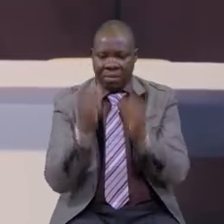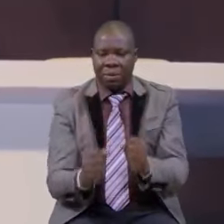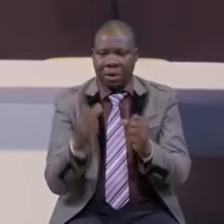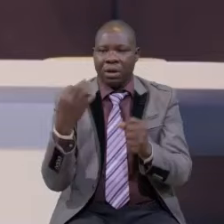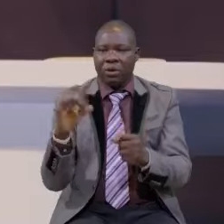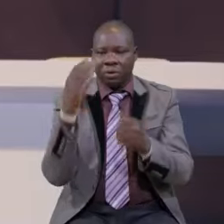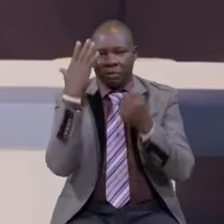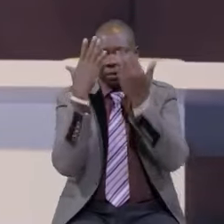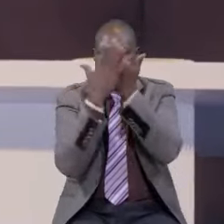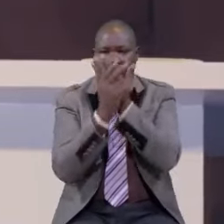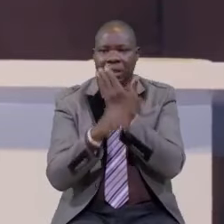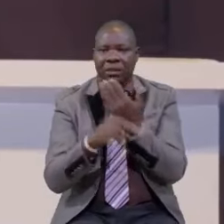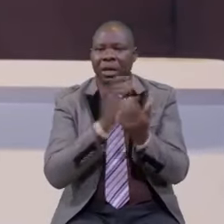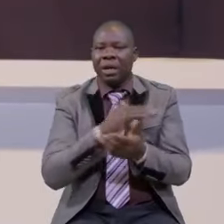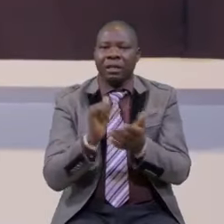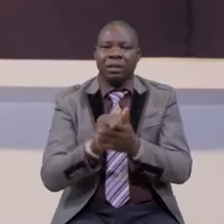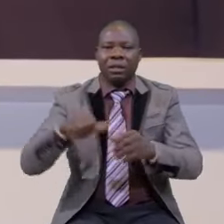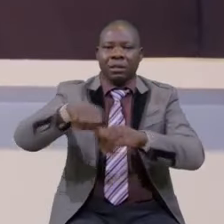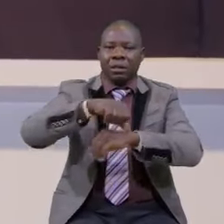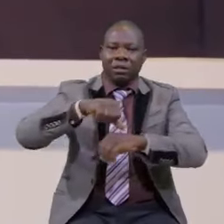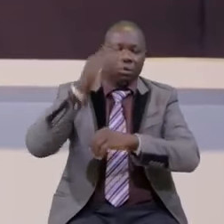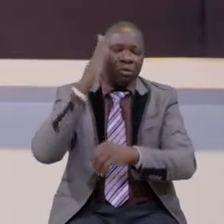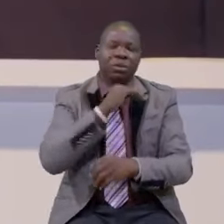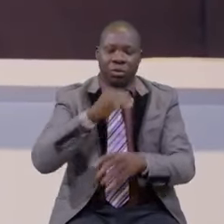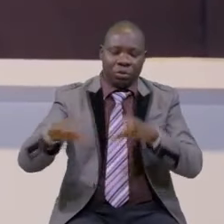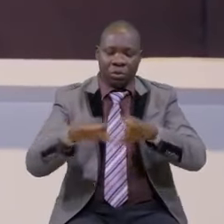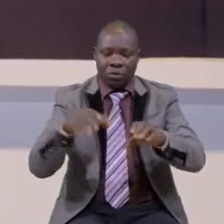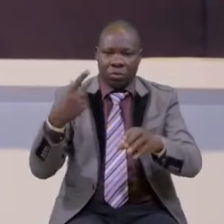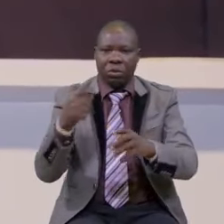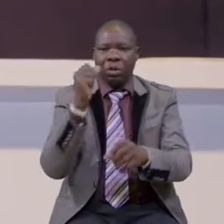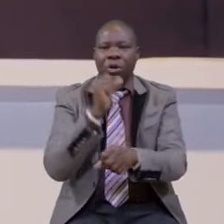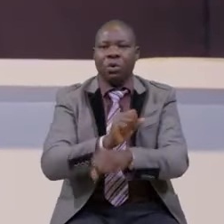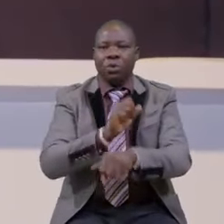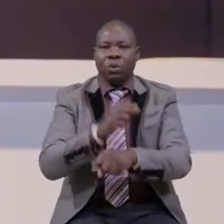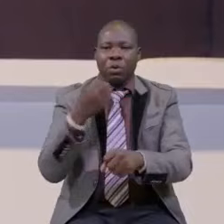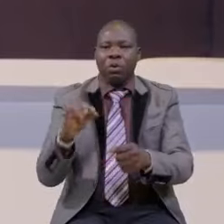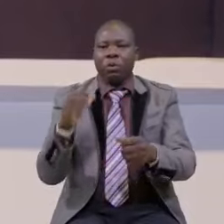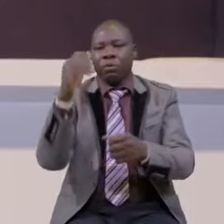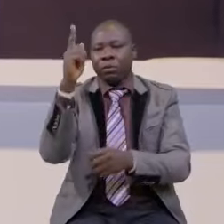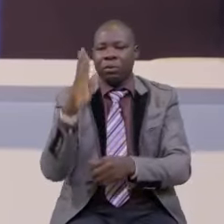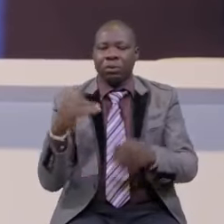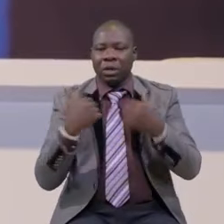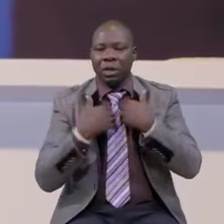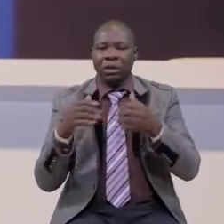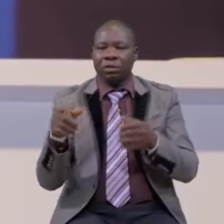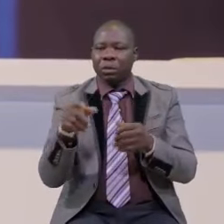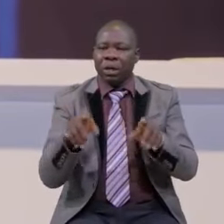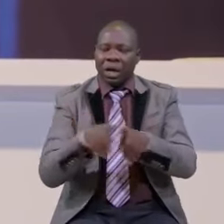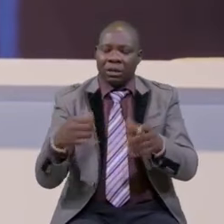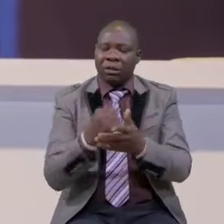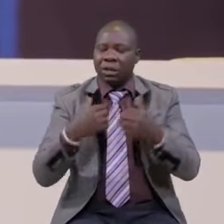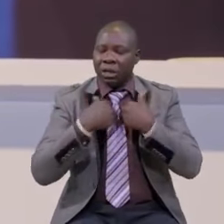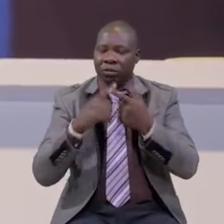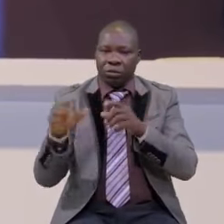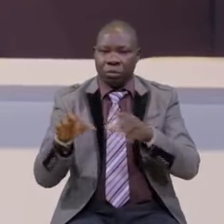and that anointing will not do the work of God as it ought to be done. You have to decide, what work am I